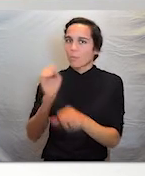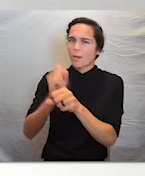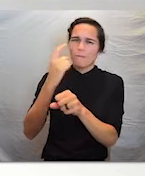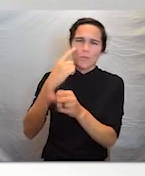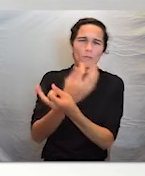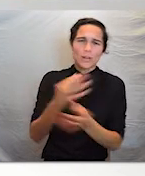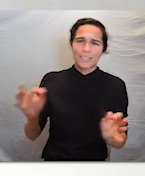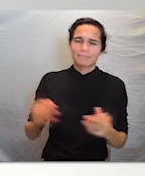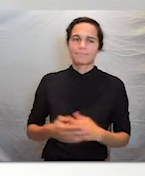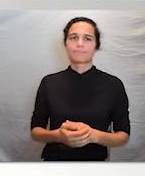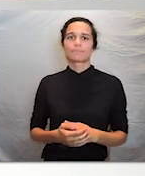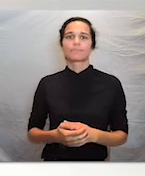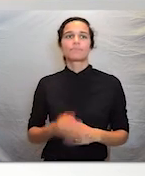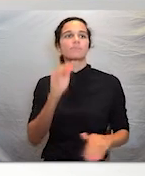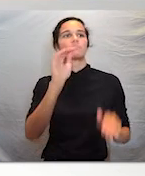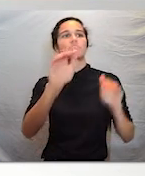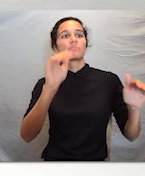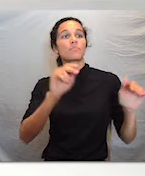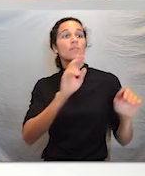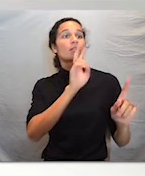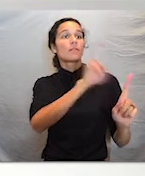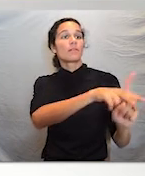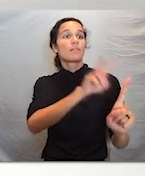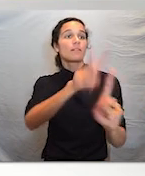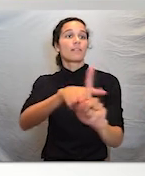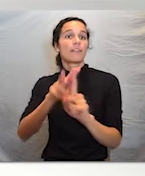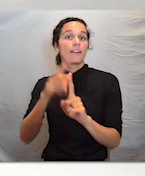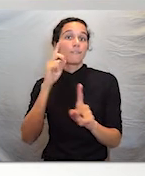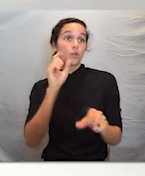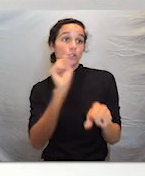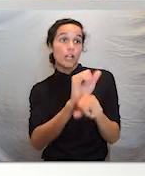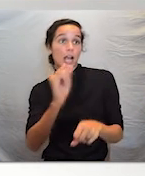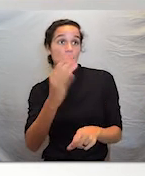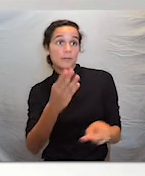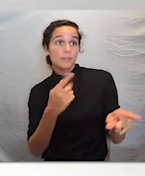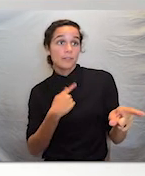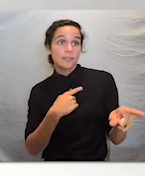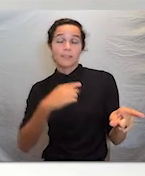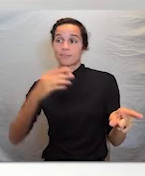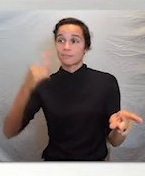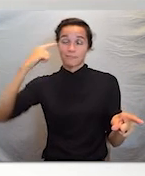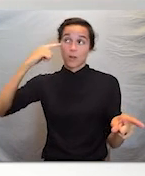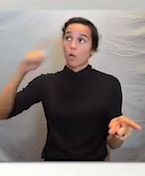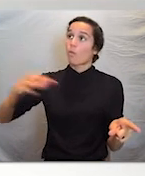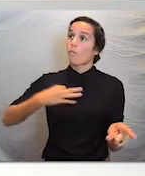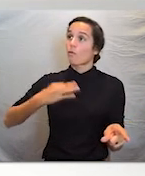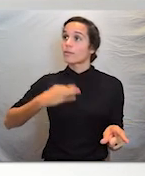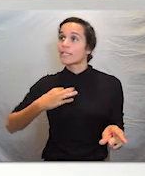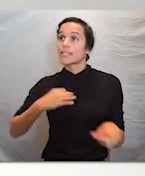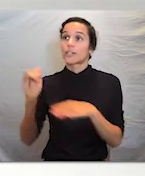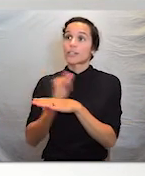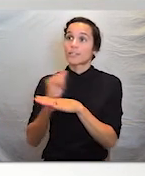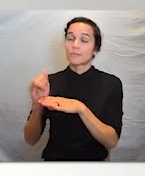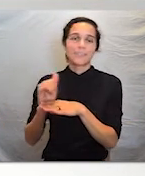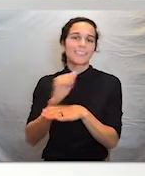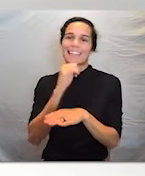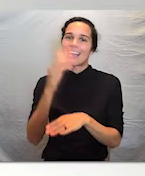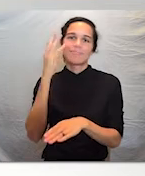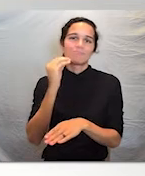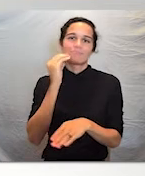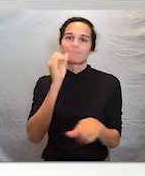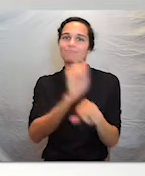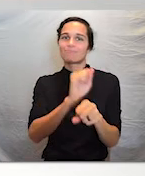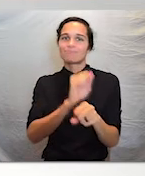for jobs, they wouldn't count that as work experience. They wanted somebody that actually